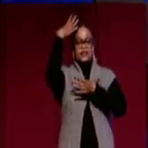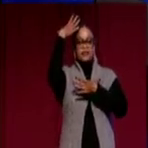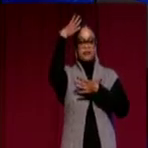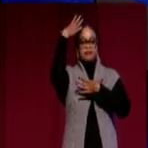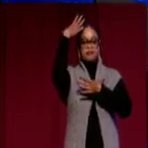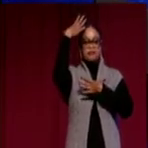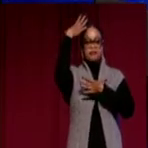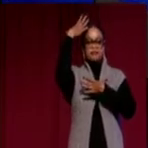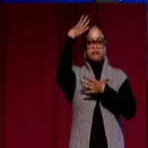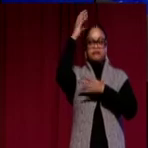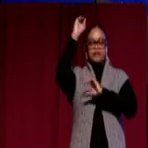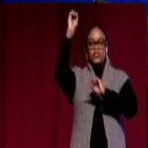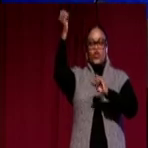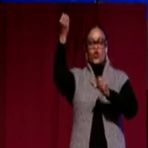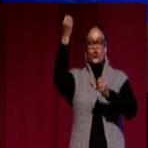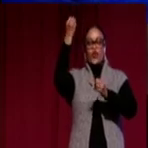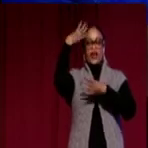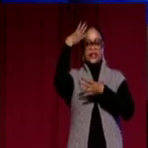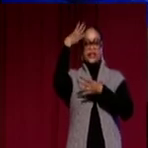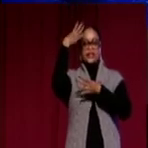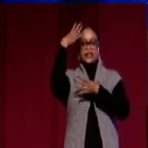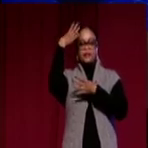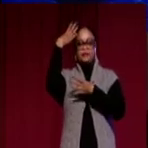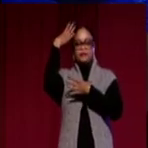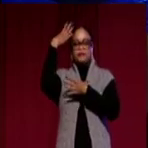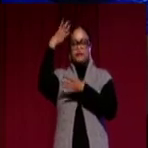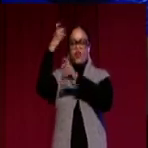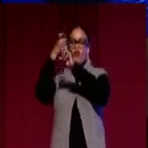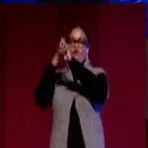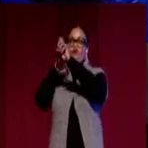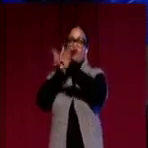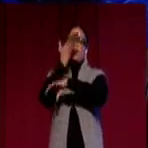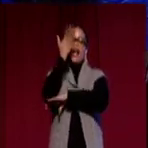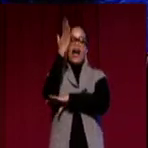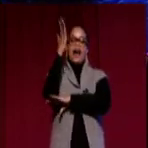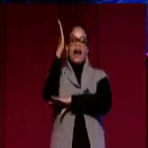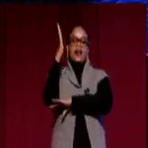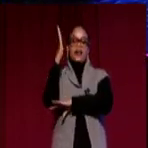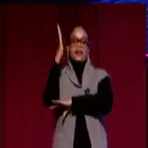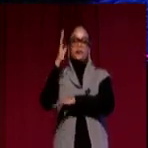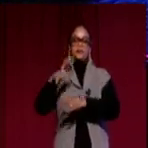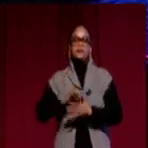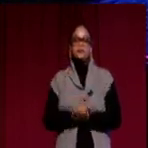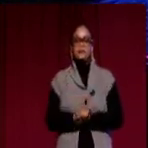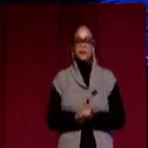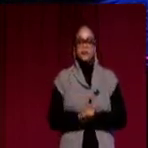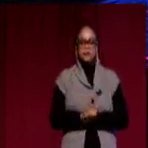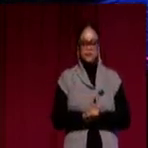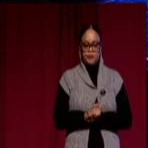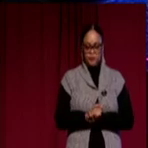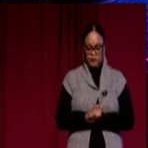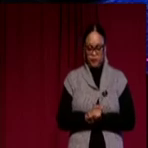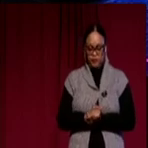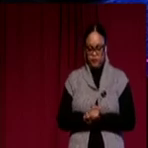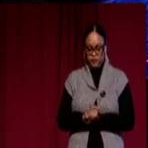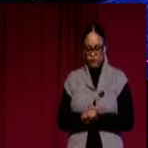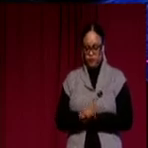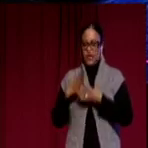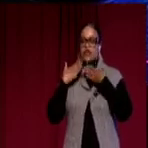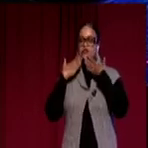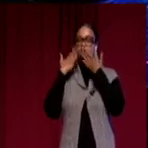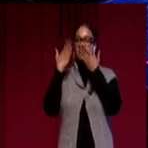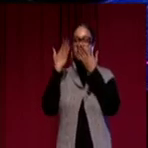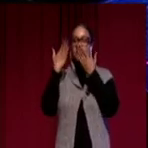You are the grace, thank you, Lord, of God. Oh, God, I'm grateful